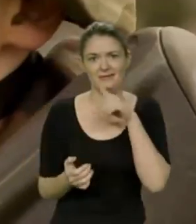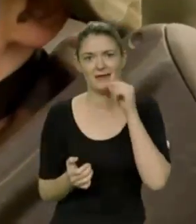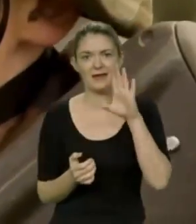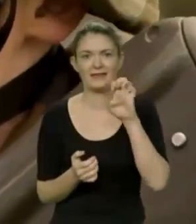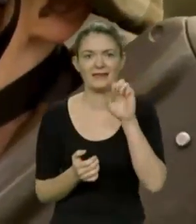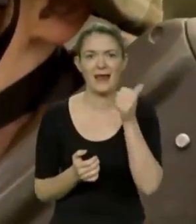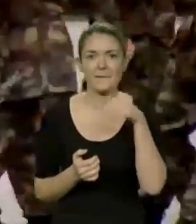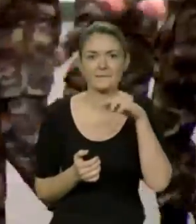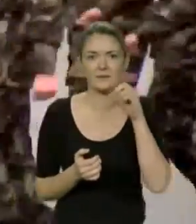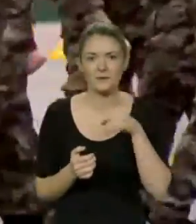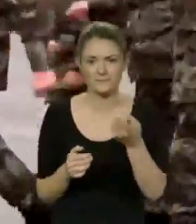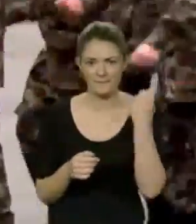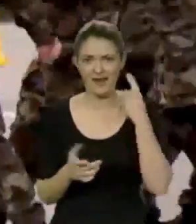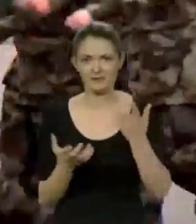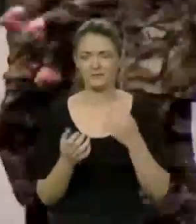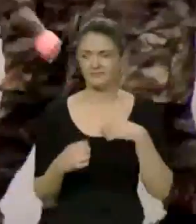like.